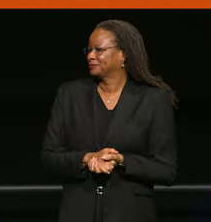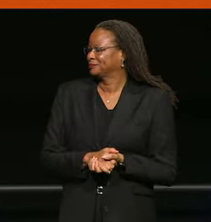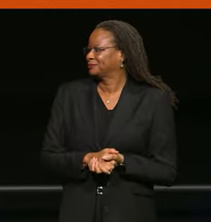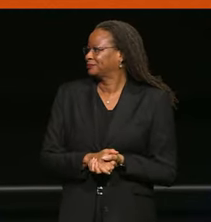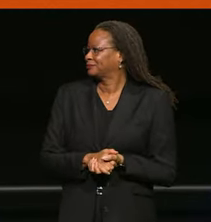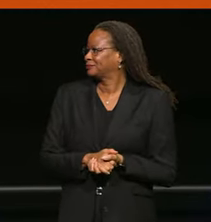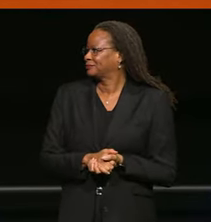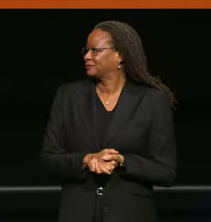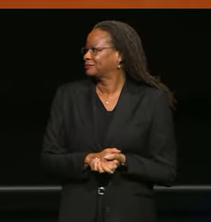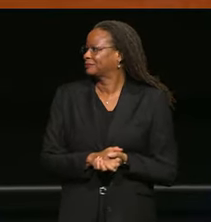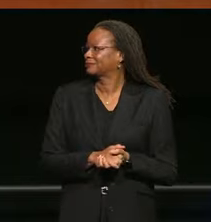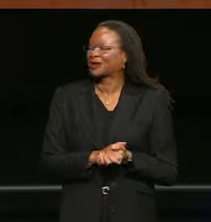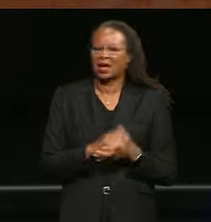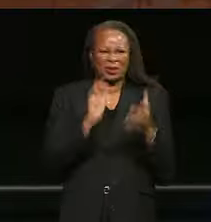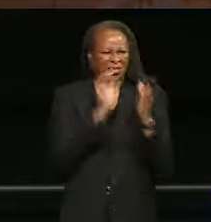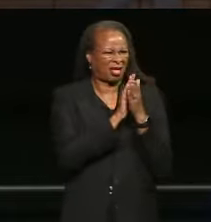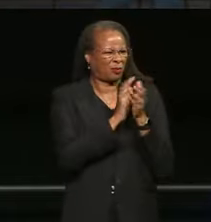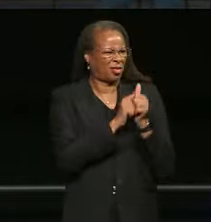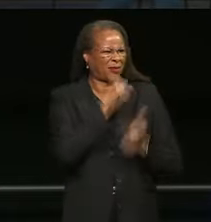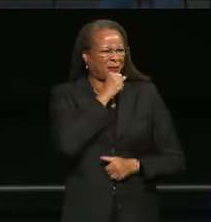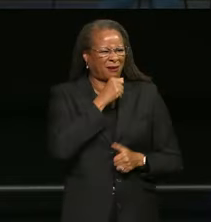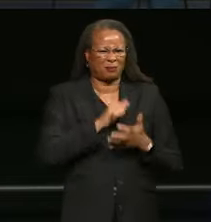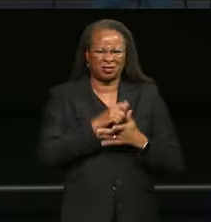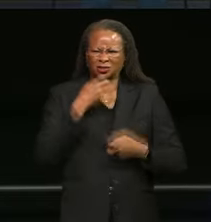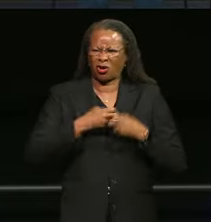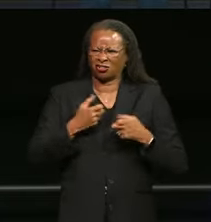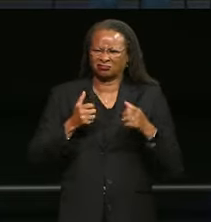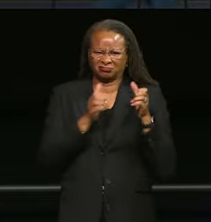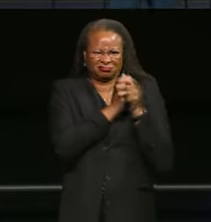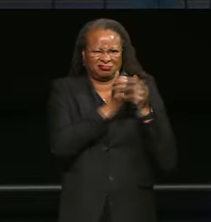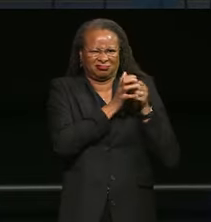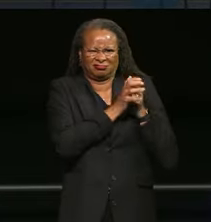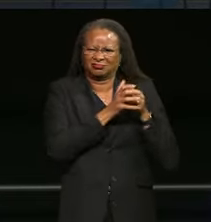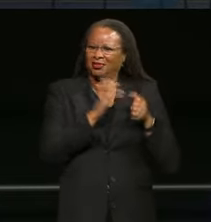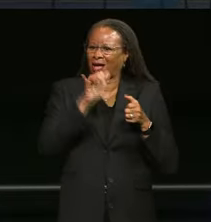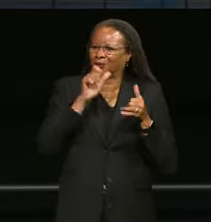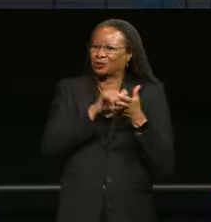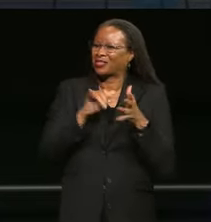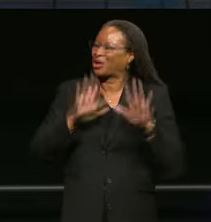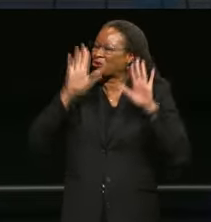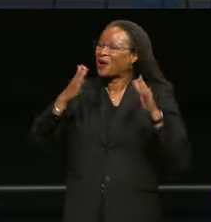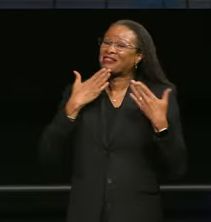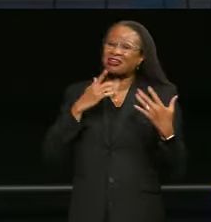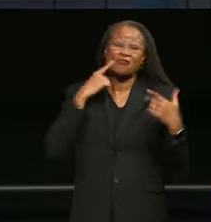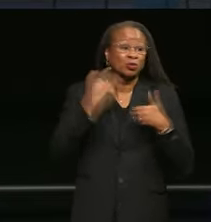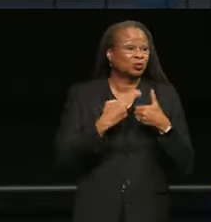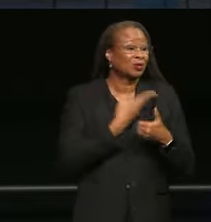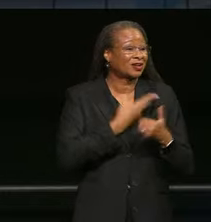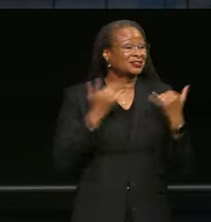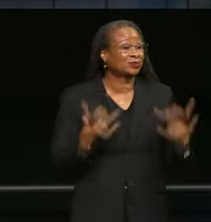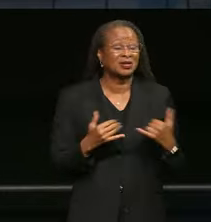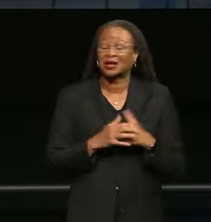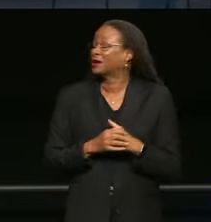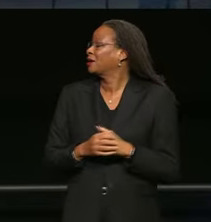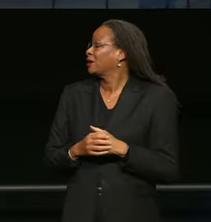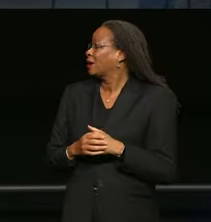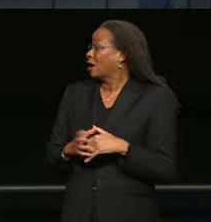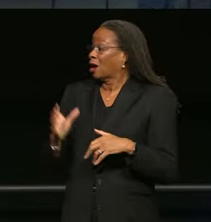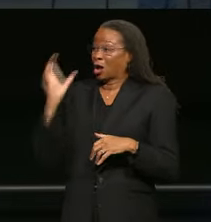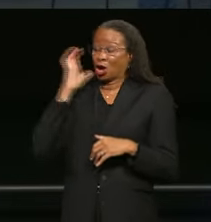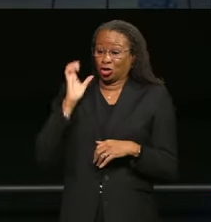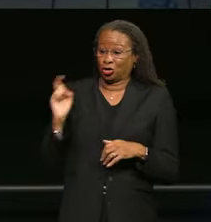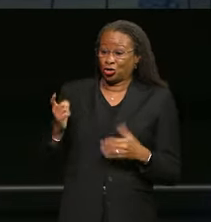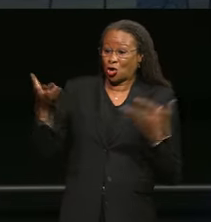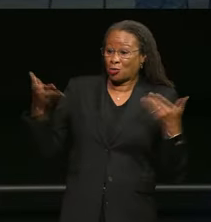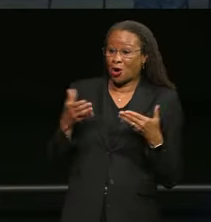You want to clap with the microphone, but it's hard. I know, yeah, you're trying to clap. Great. Thank you guys for joining us today. So, hey, I heard that you